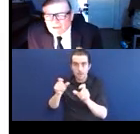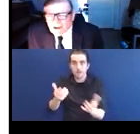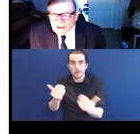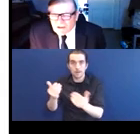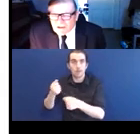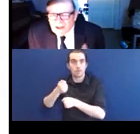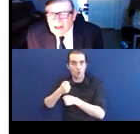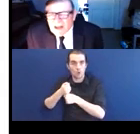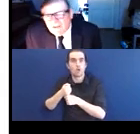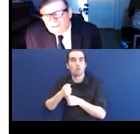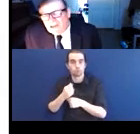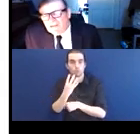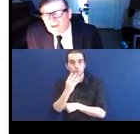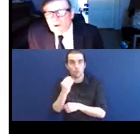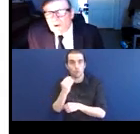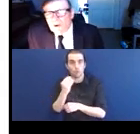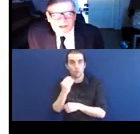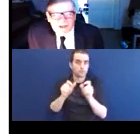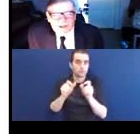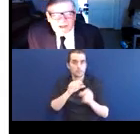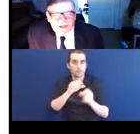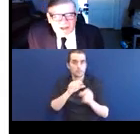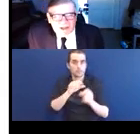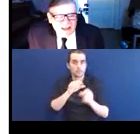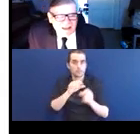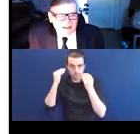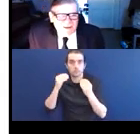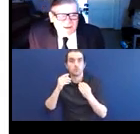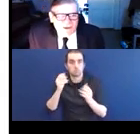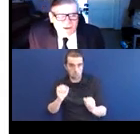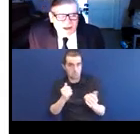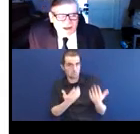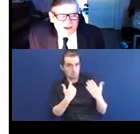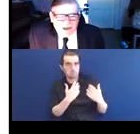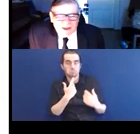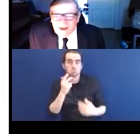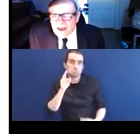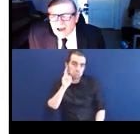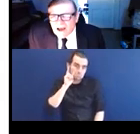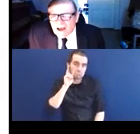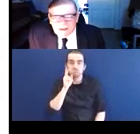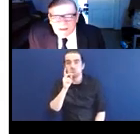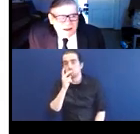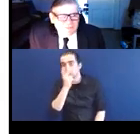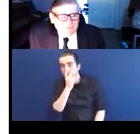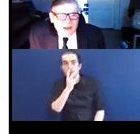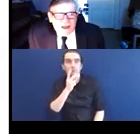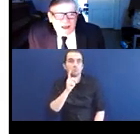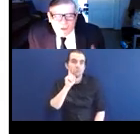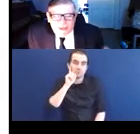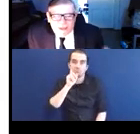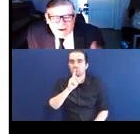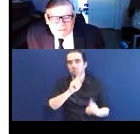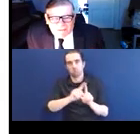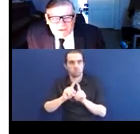with vocational training. They had 15 different courses that they could actually take. So it was quite an interesting scheme. What